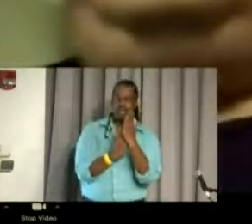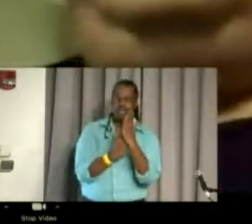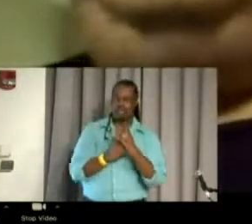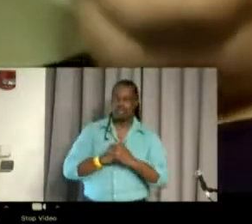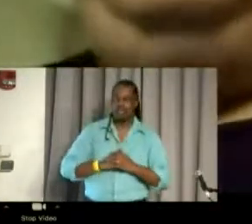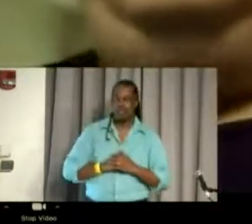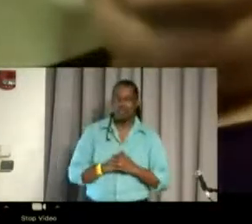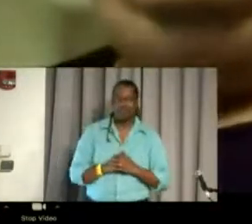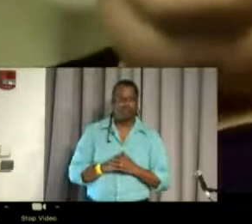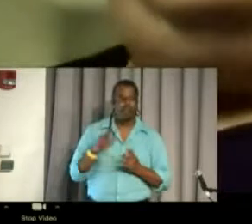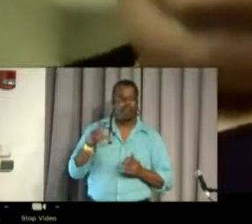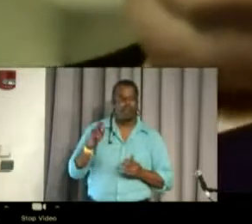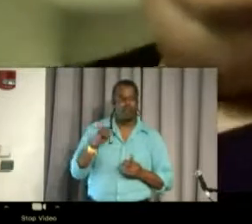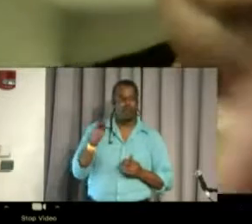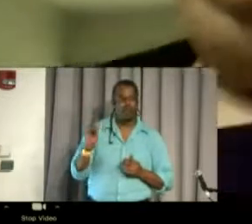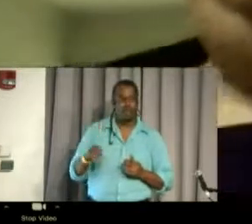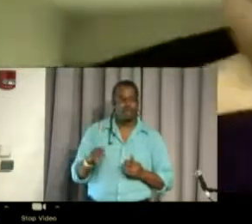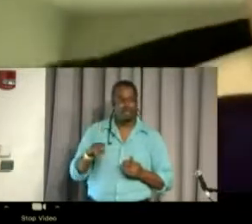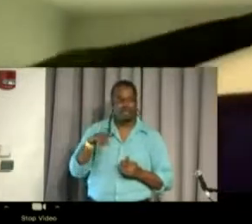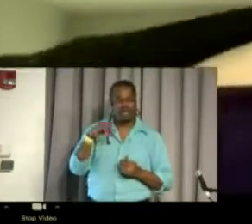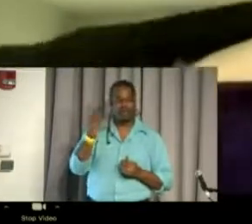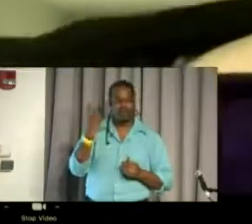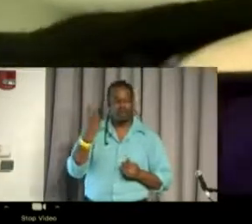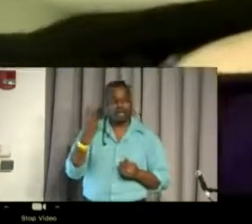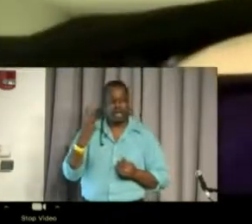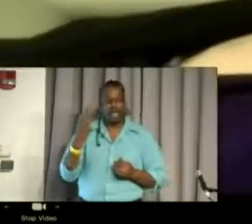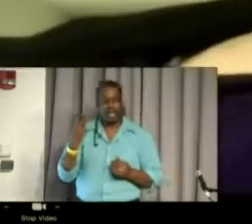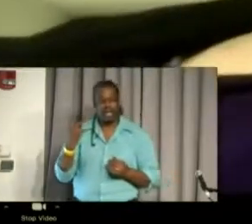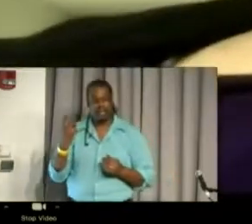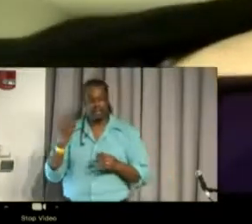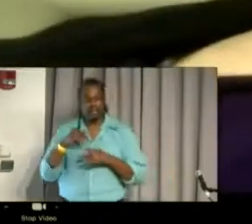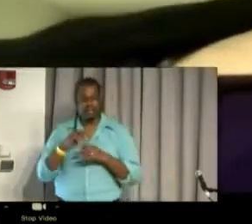30% of Black folks in South Carolina